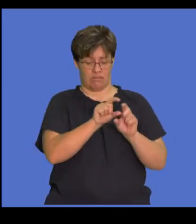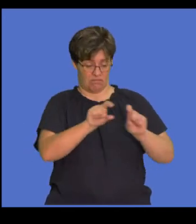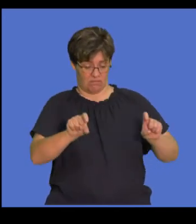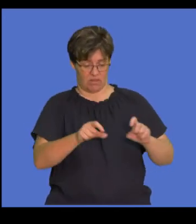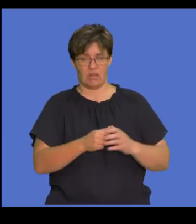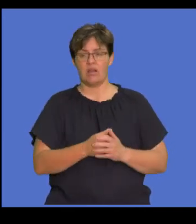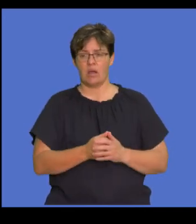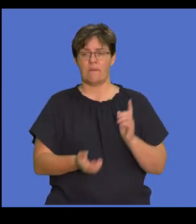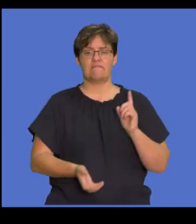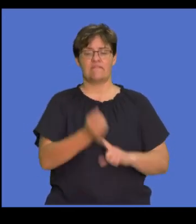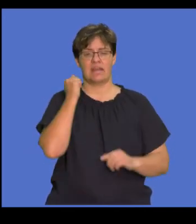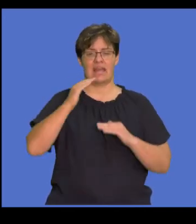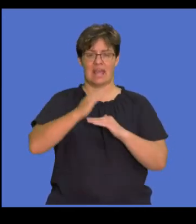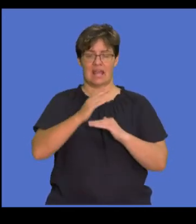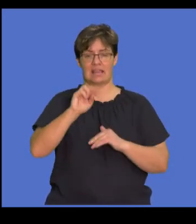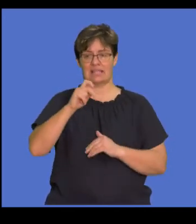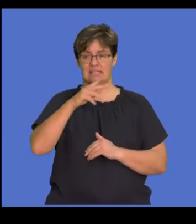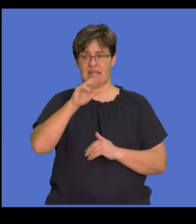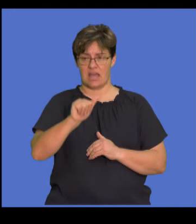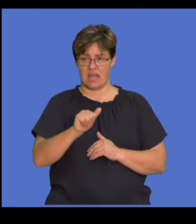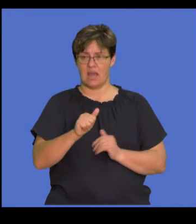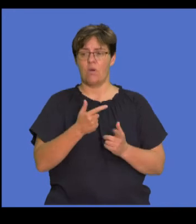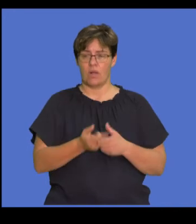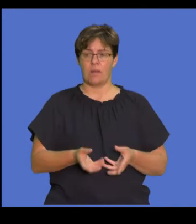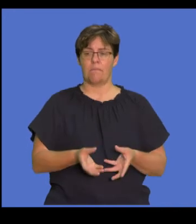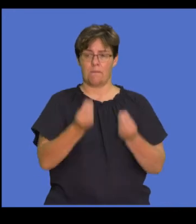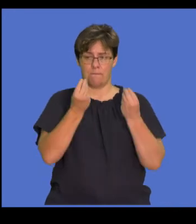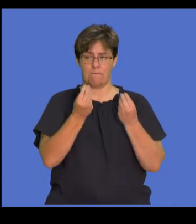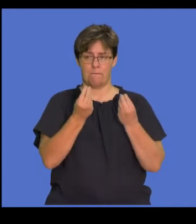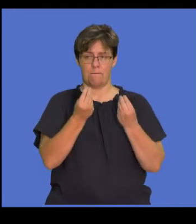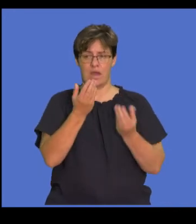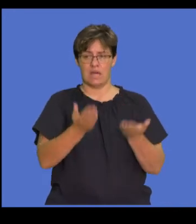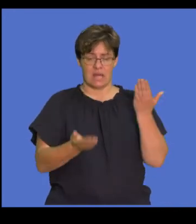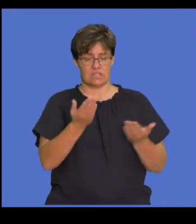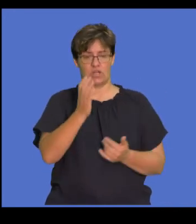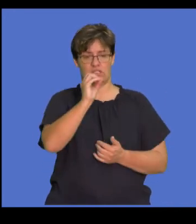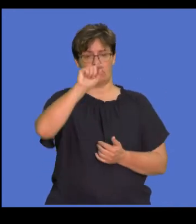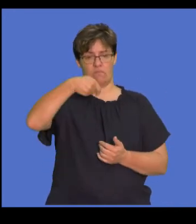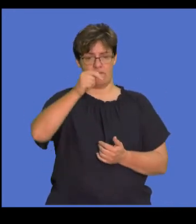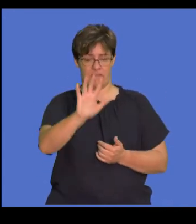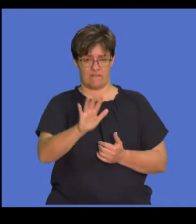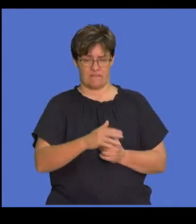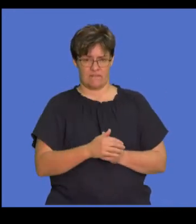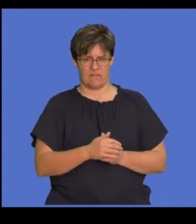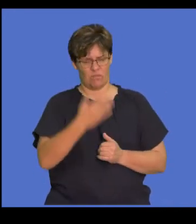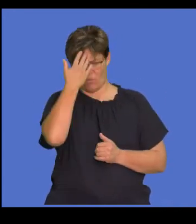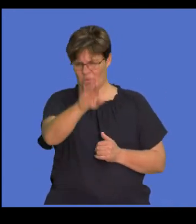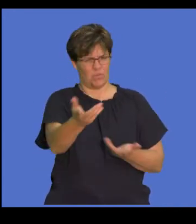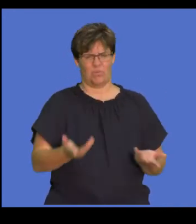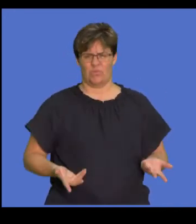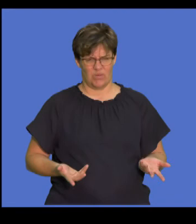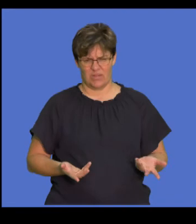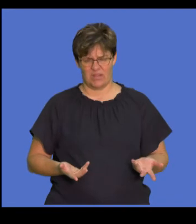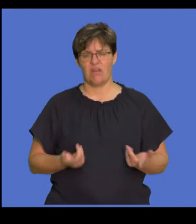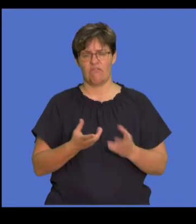you down there. Find the angle theta that will result in the ratio being 0.5. We know